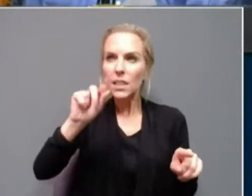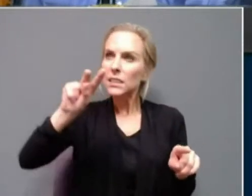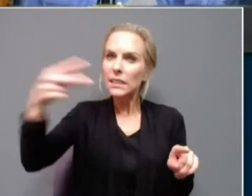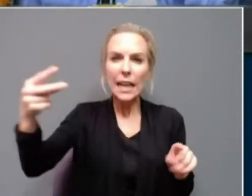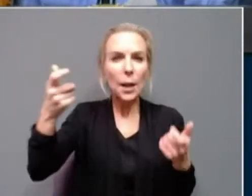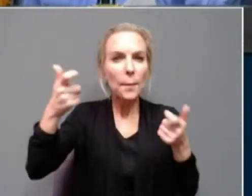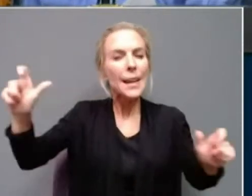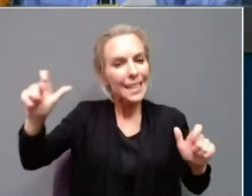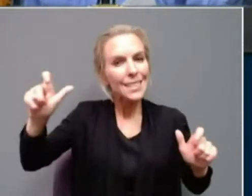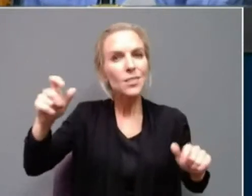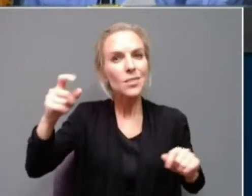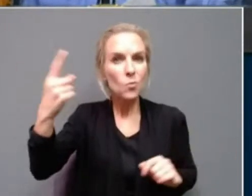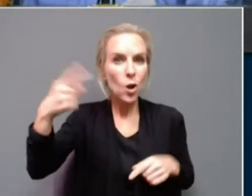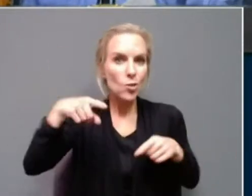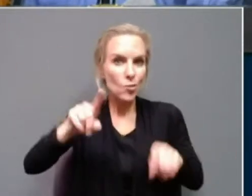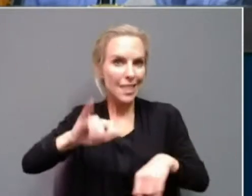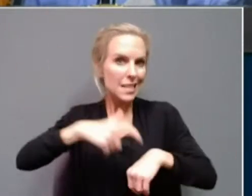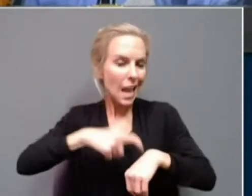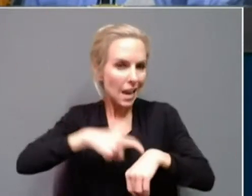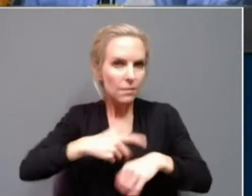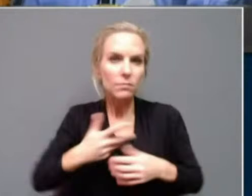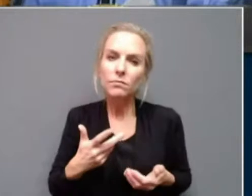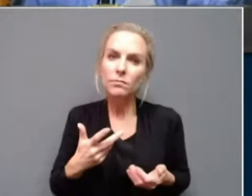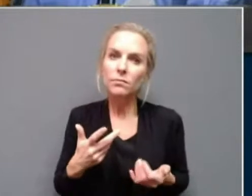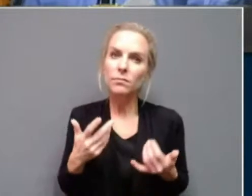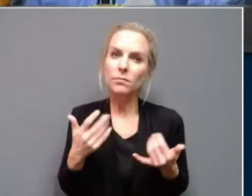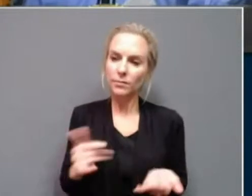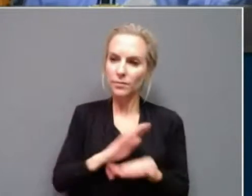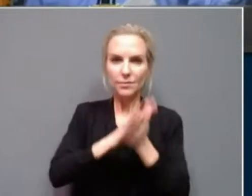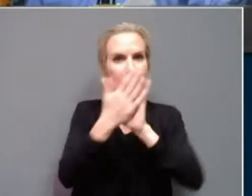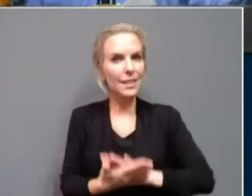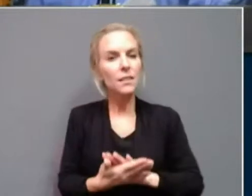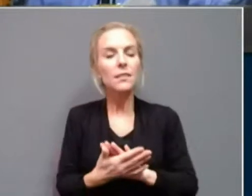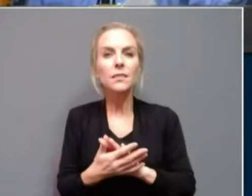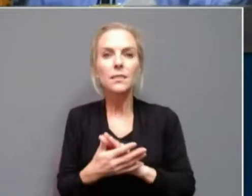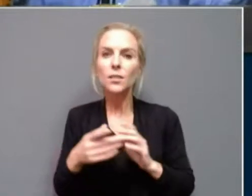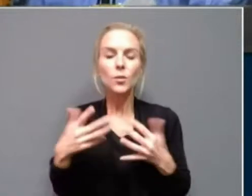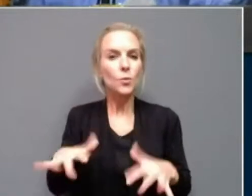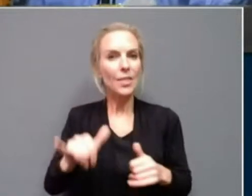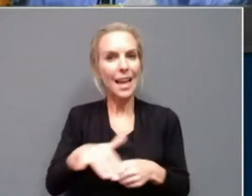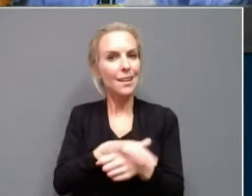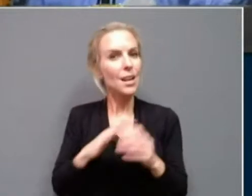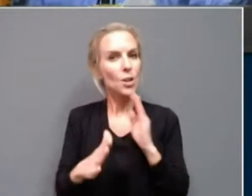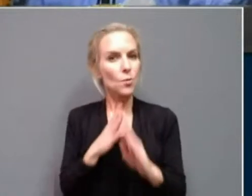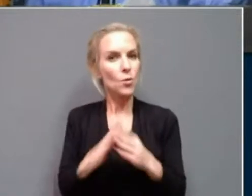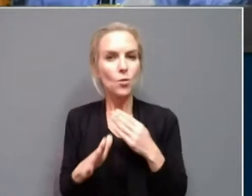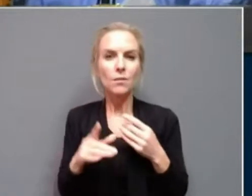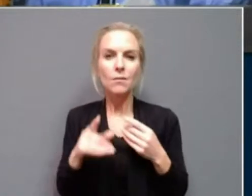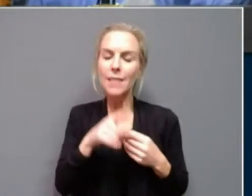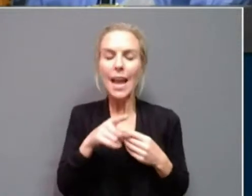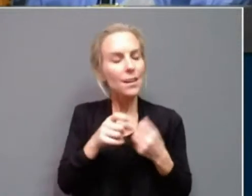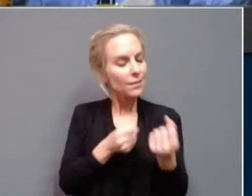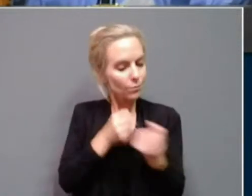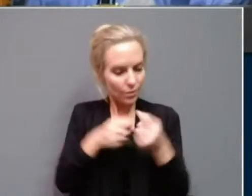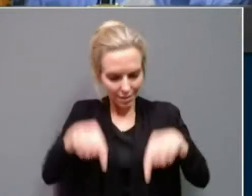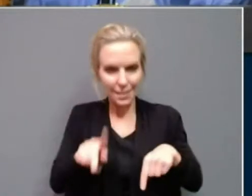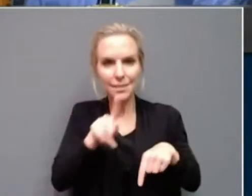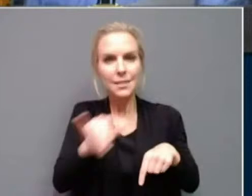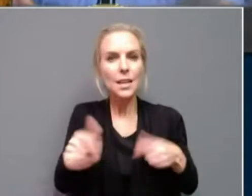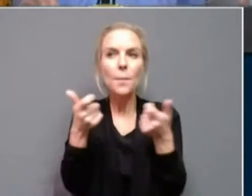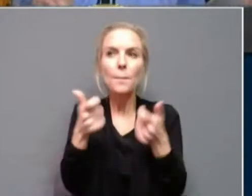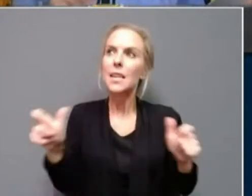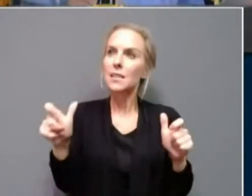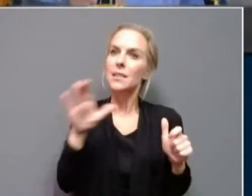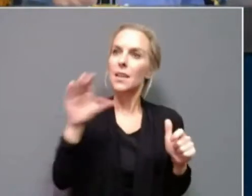one at the time, helping to transform a community, betting on us here in Kentucky, one of the biggest companies in the